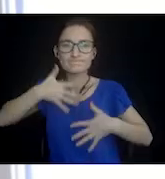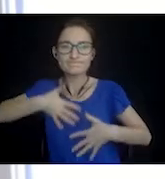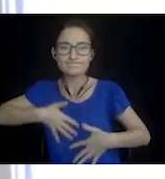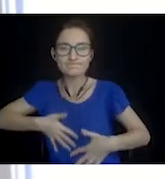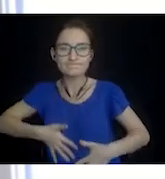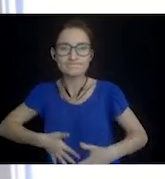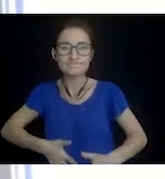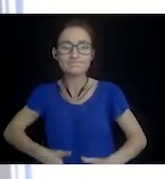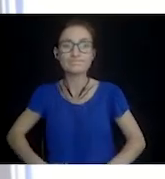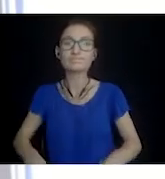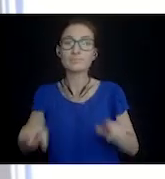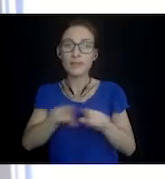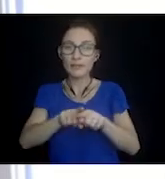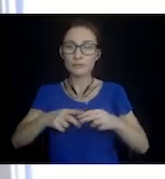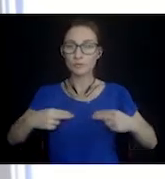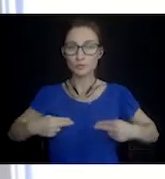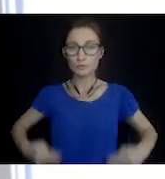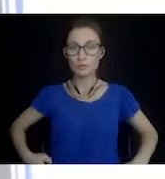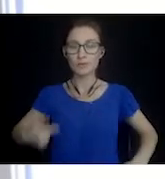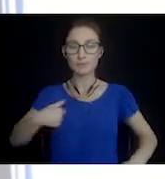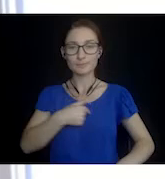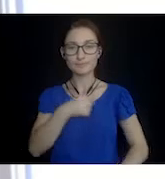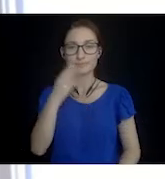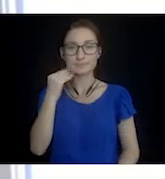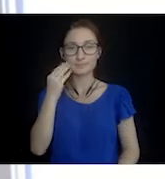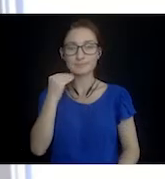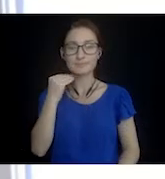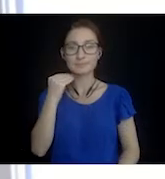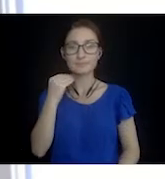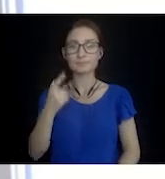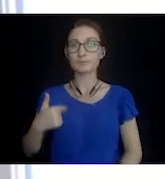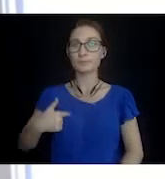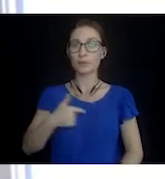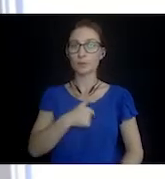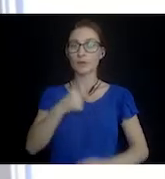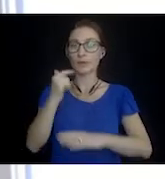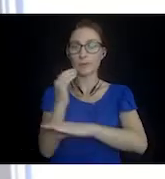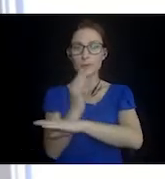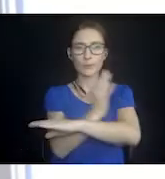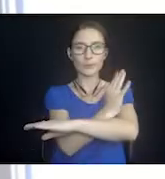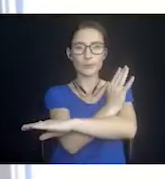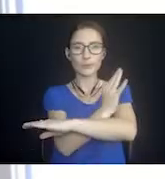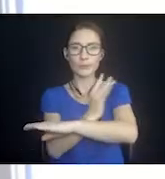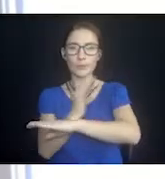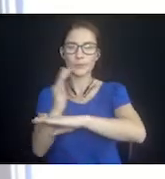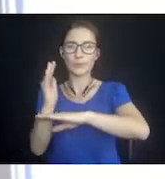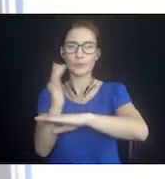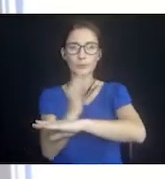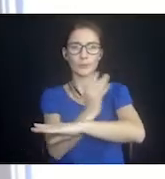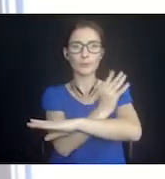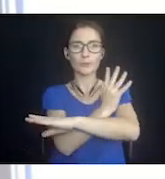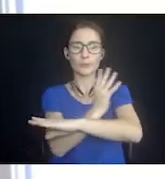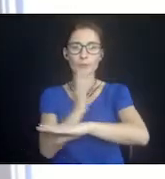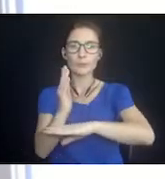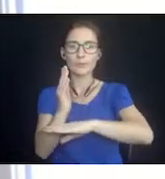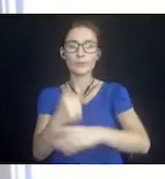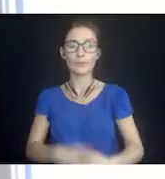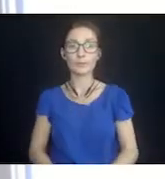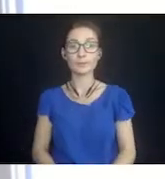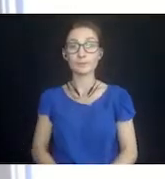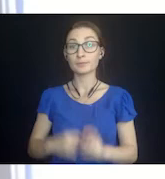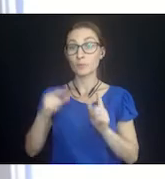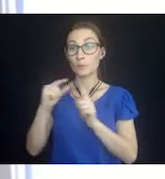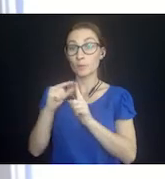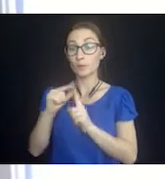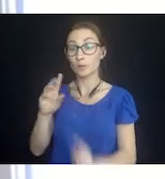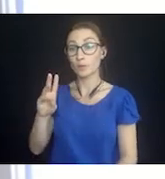the misery, and the crises that go along with being human and how you go from one to the other.